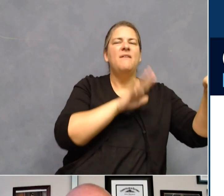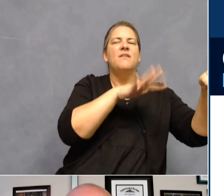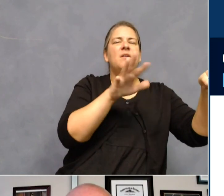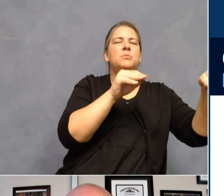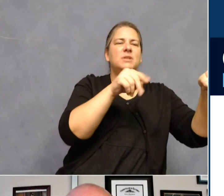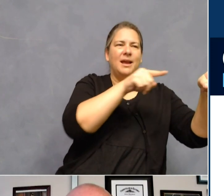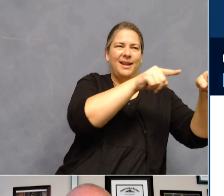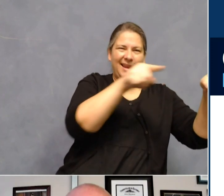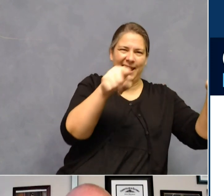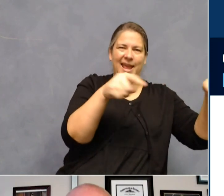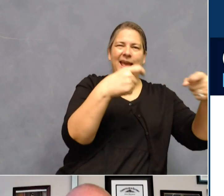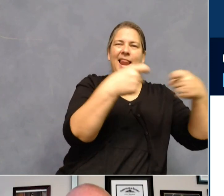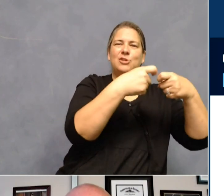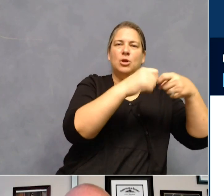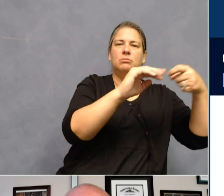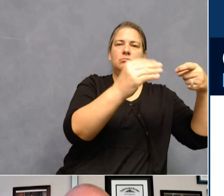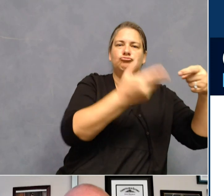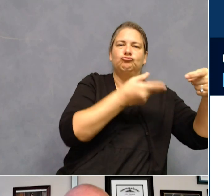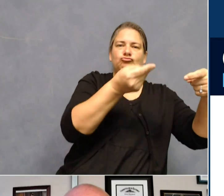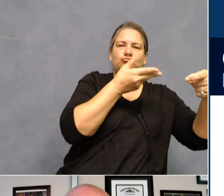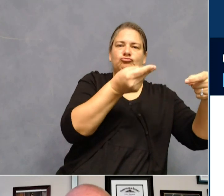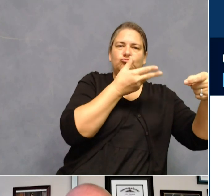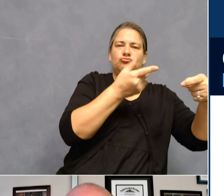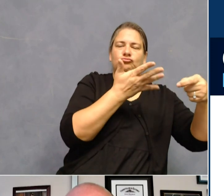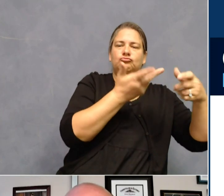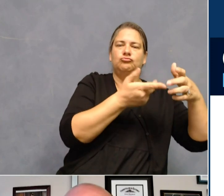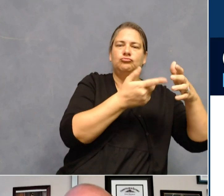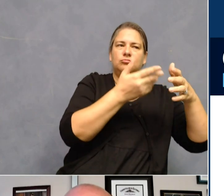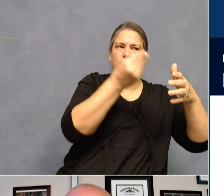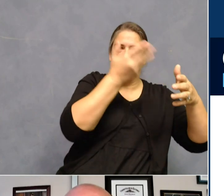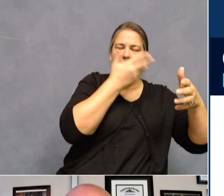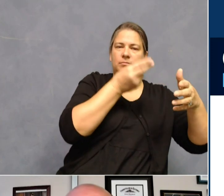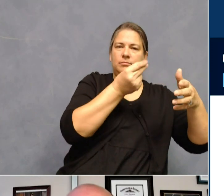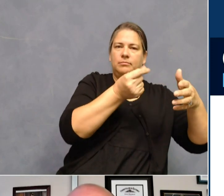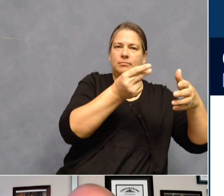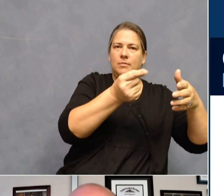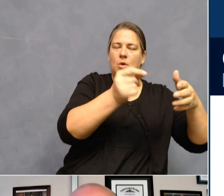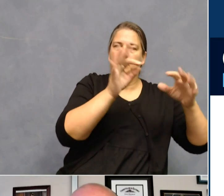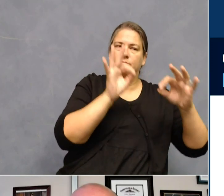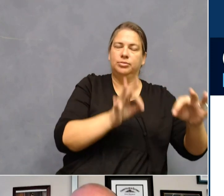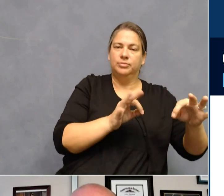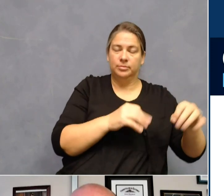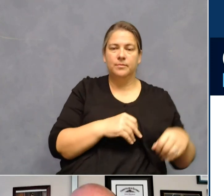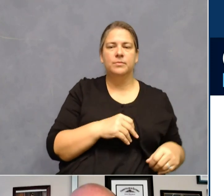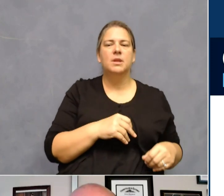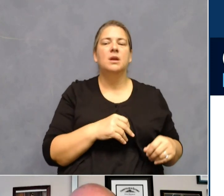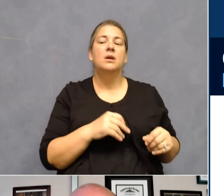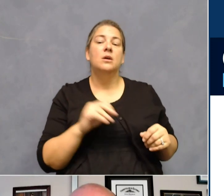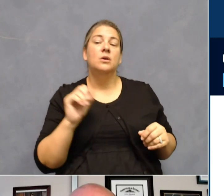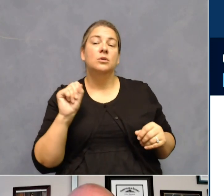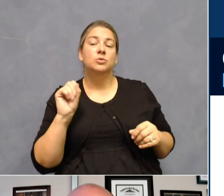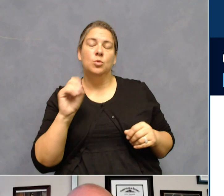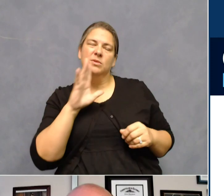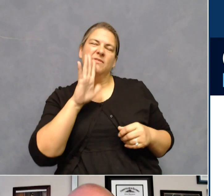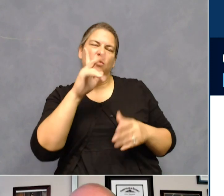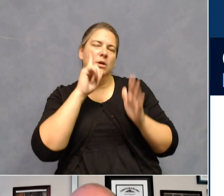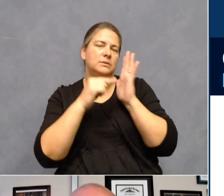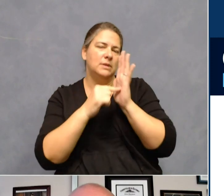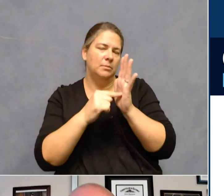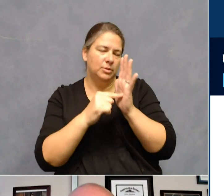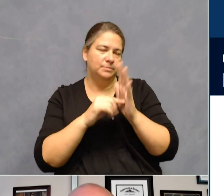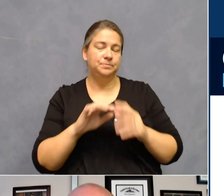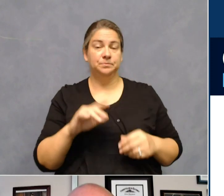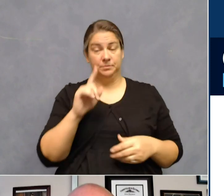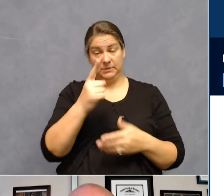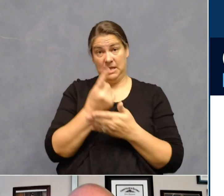as we go forward, so we expect this will increase. And to give you an absolute number, last week, when you look at all the tests